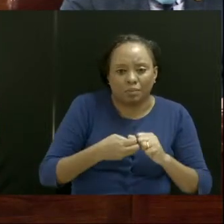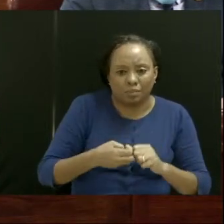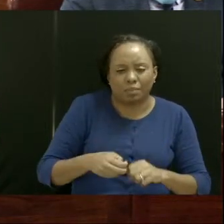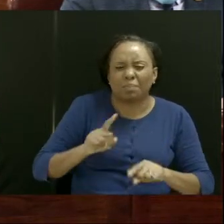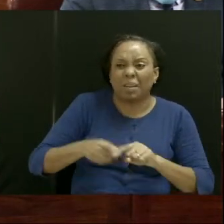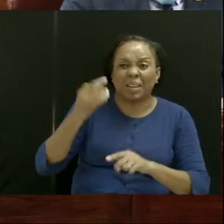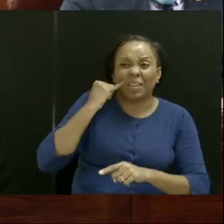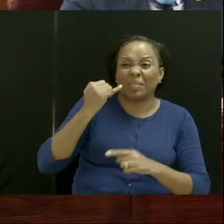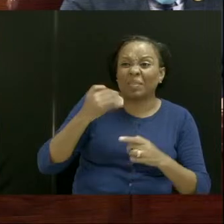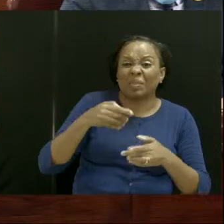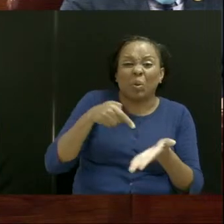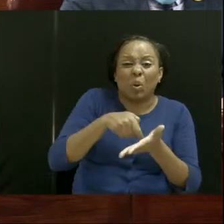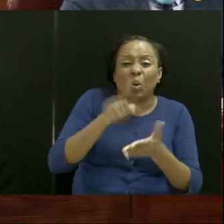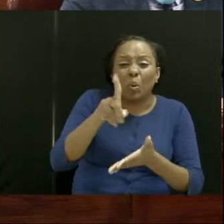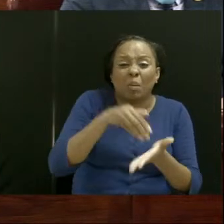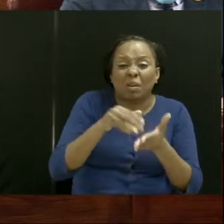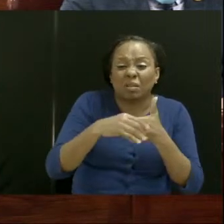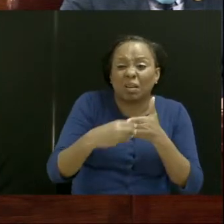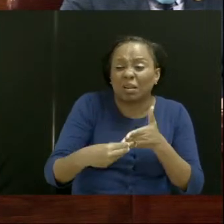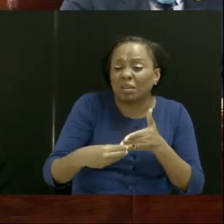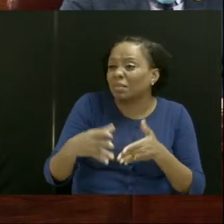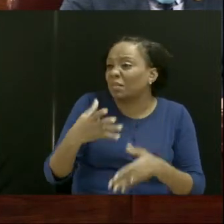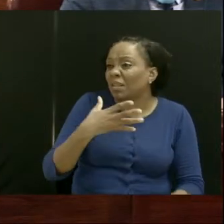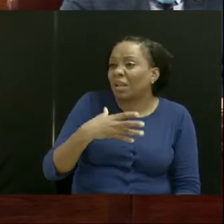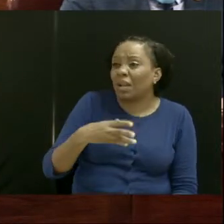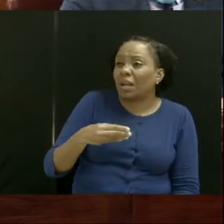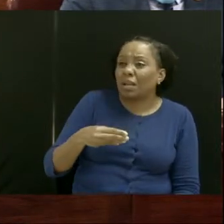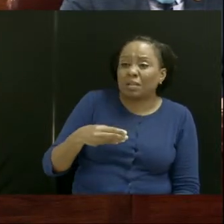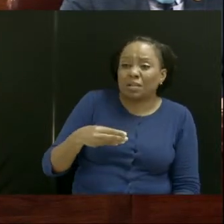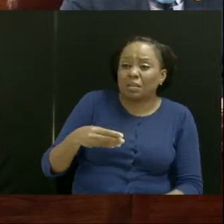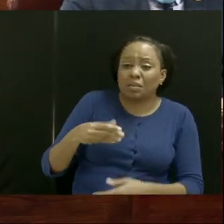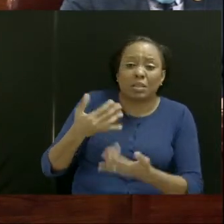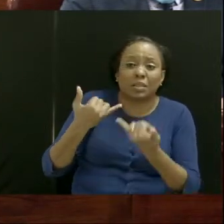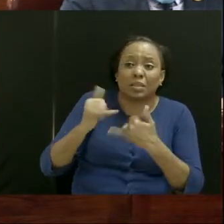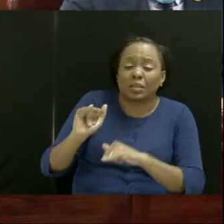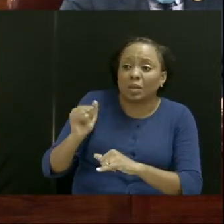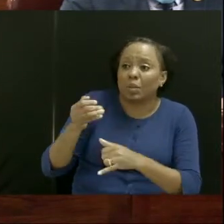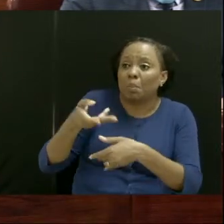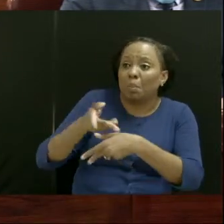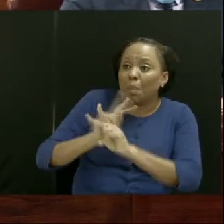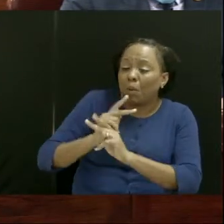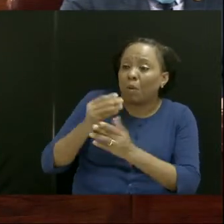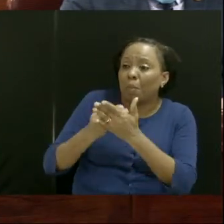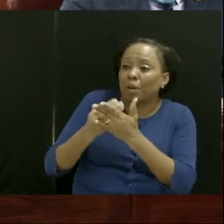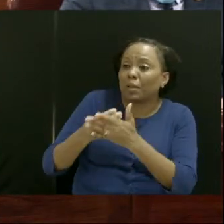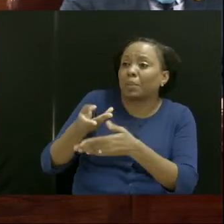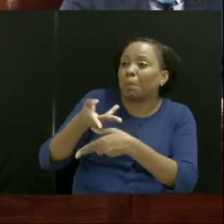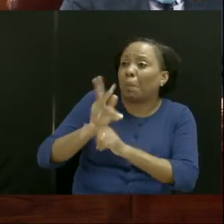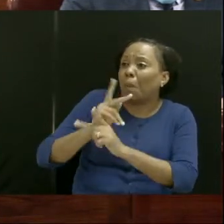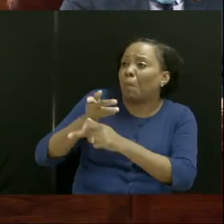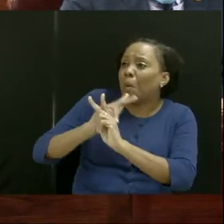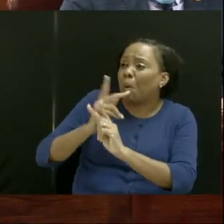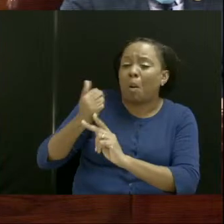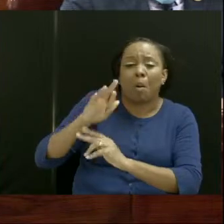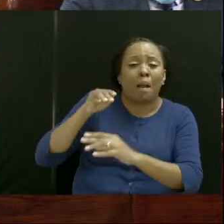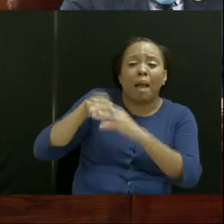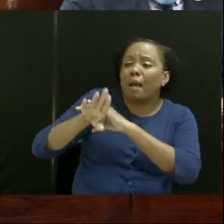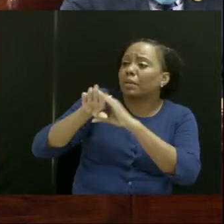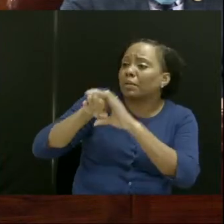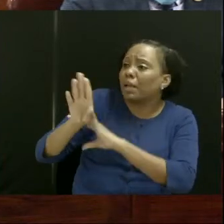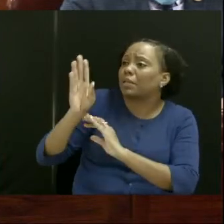at the absolute figure. We have to look at the context that constitutes the reality.